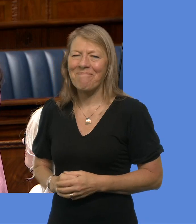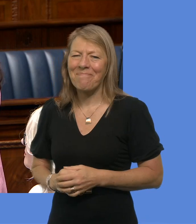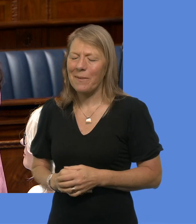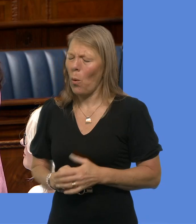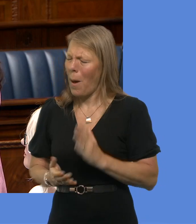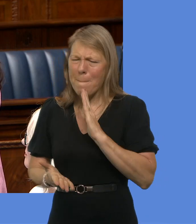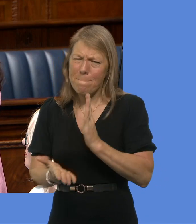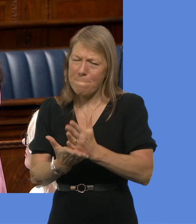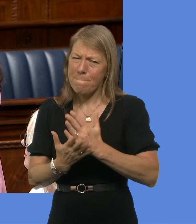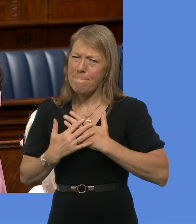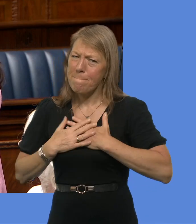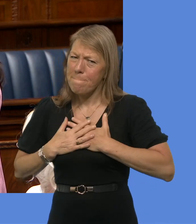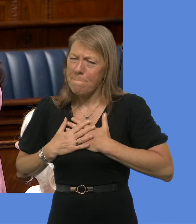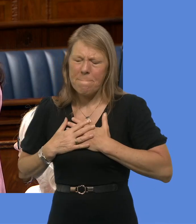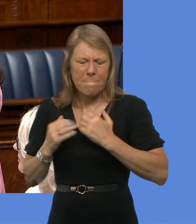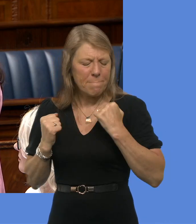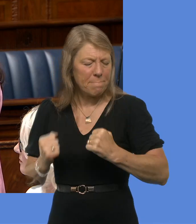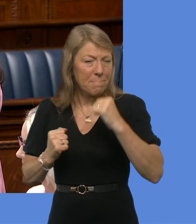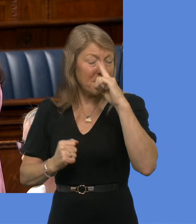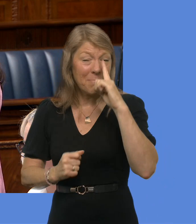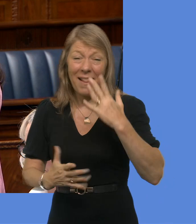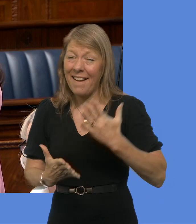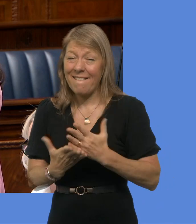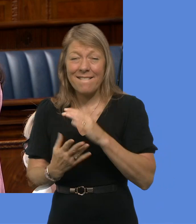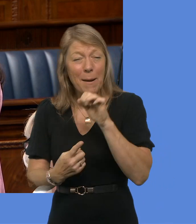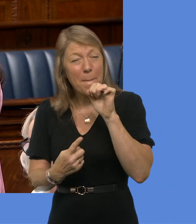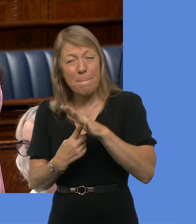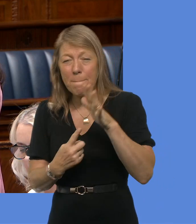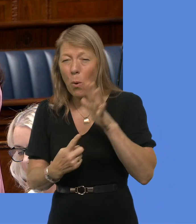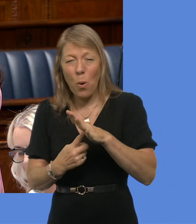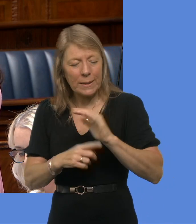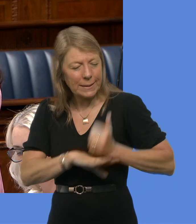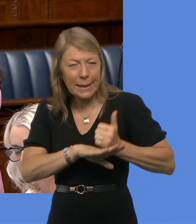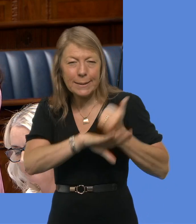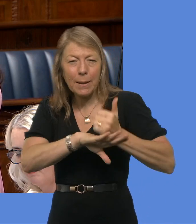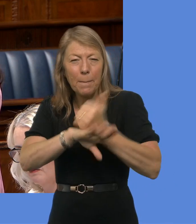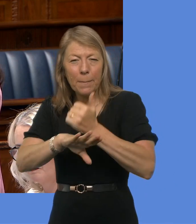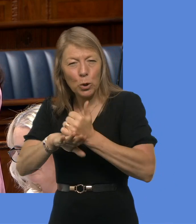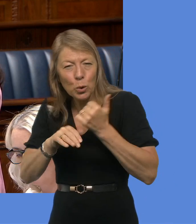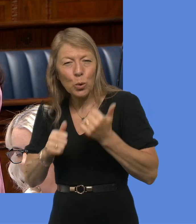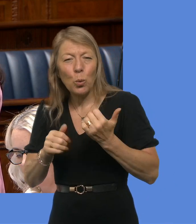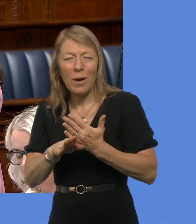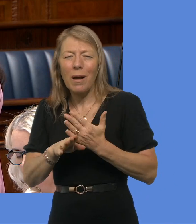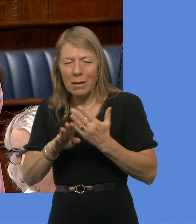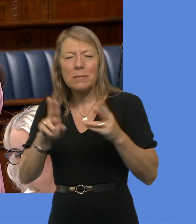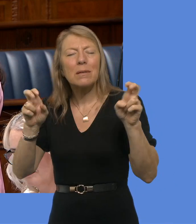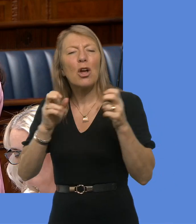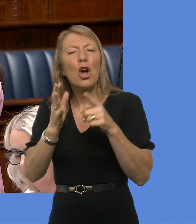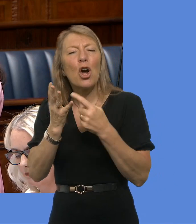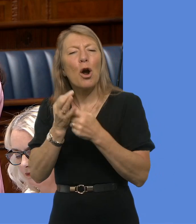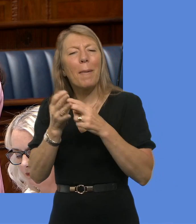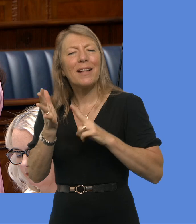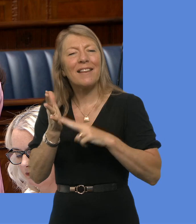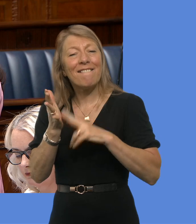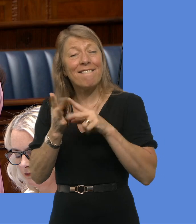place-based interventions, particularly through the Urban Village Initiative. I think there's been really good and positive work done through urban villages and